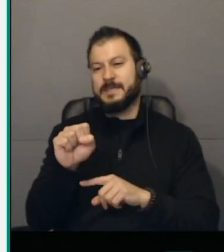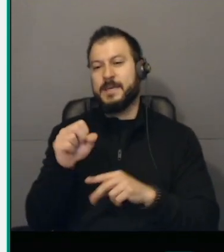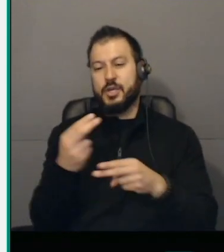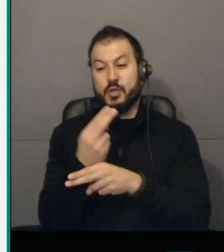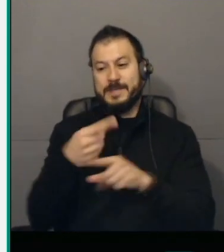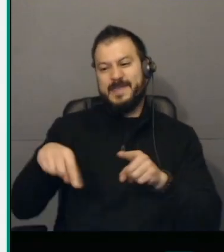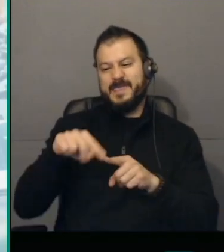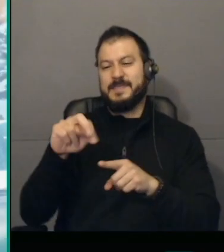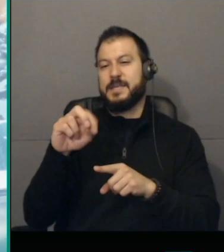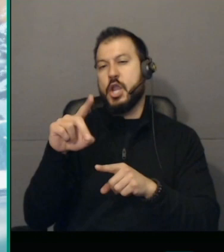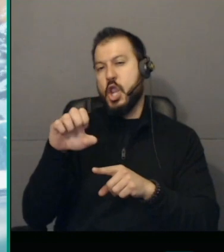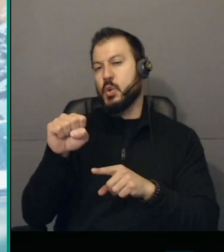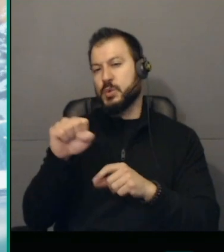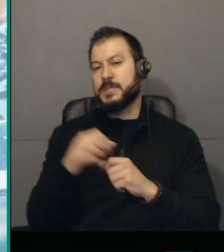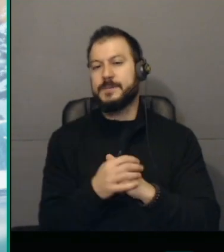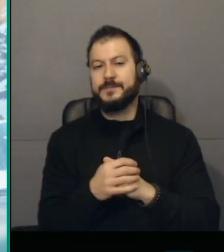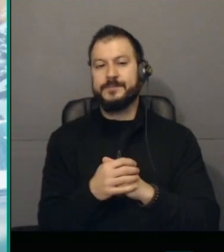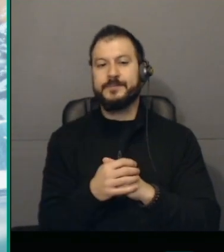these nodes.